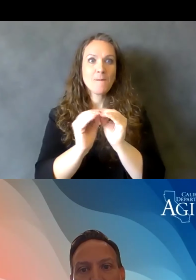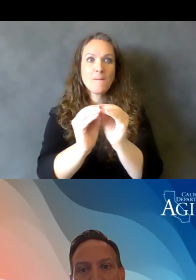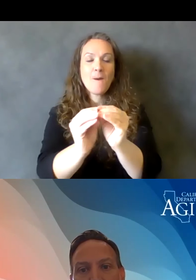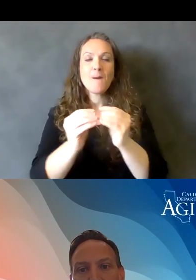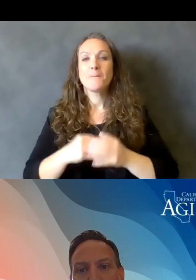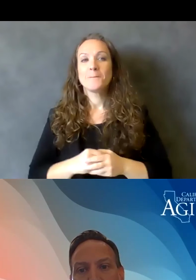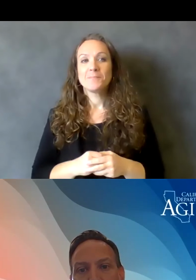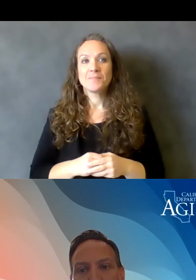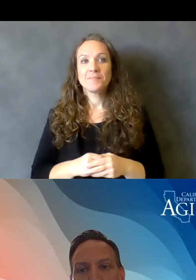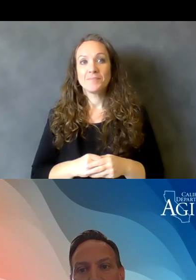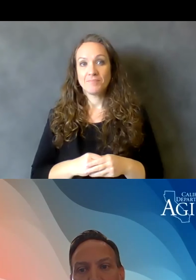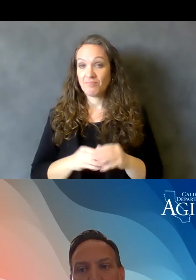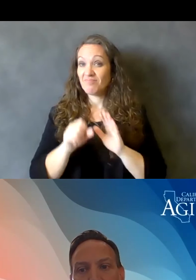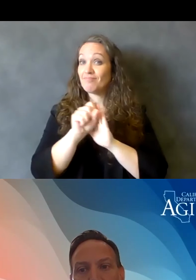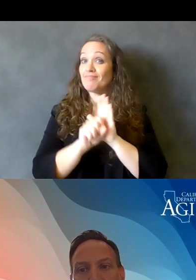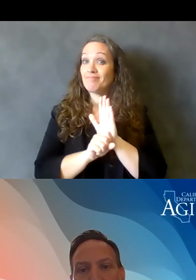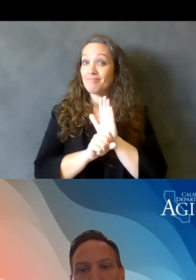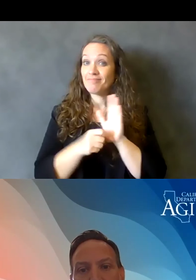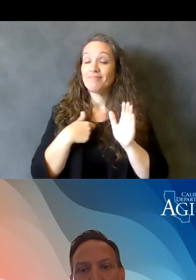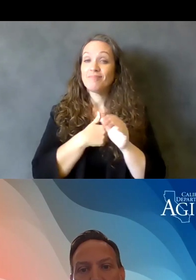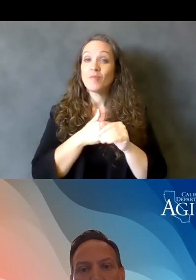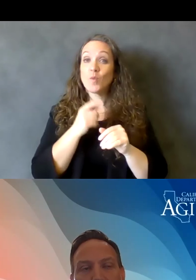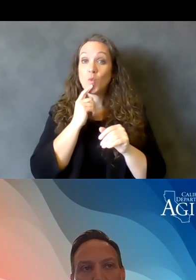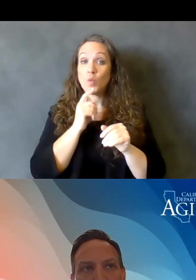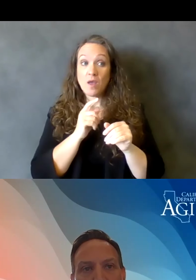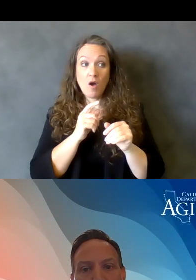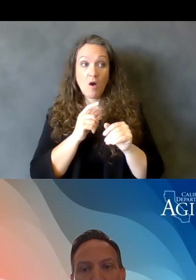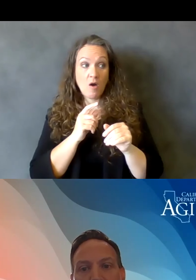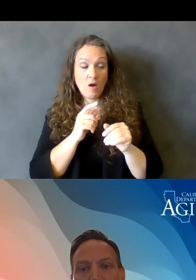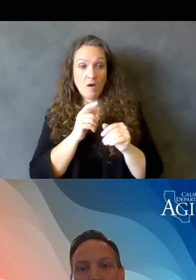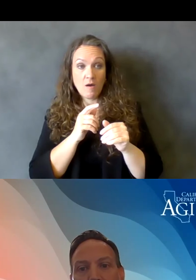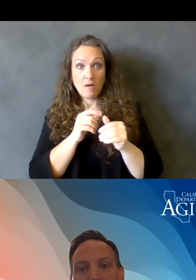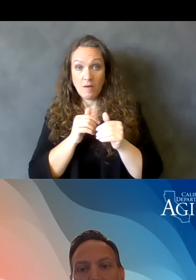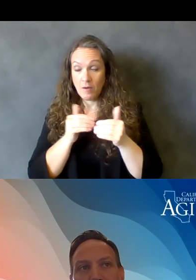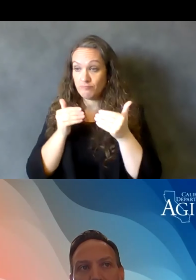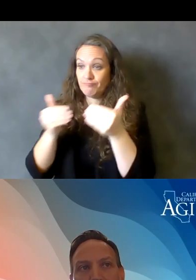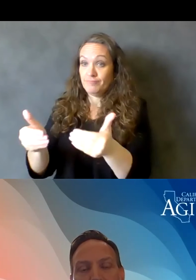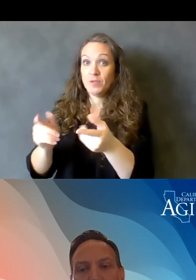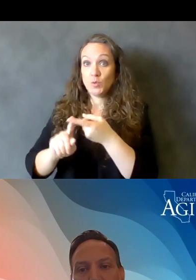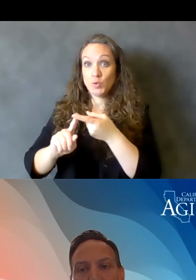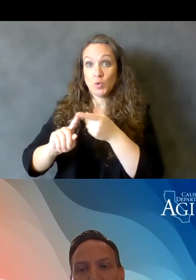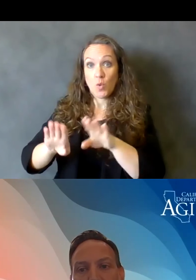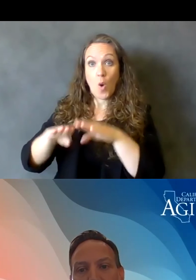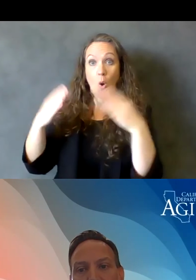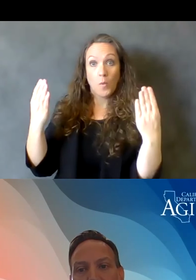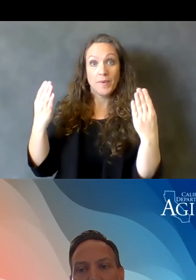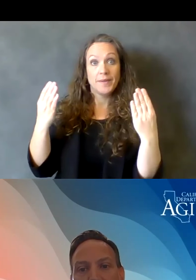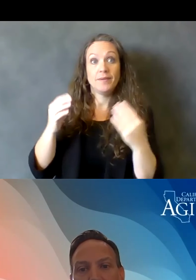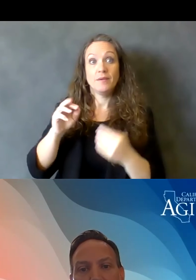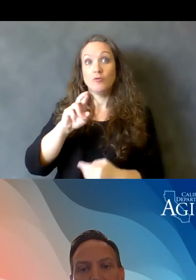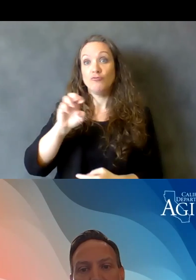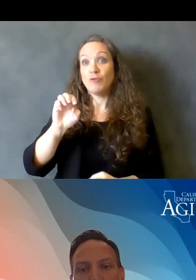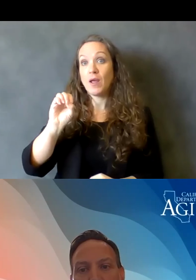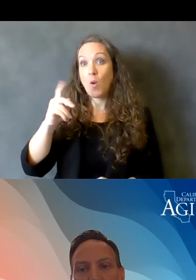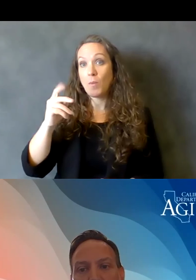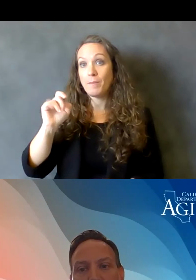gradually moving beyond the blueprint for a safer economy towards reopening, CDA is starting to issue reopening